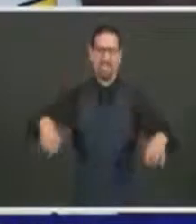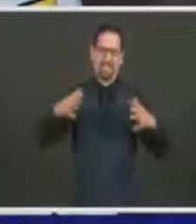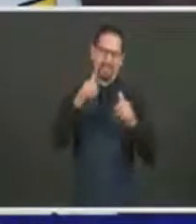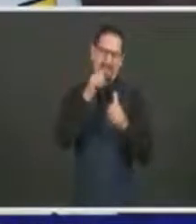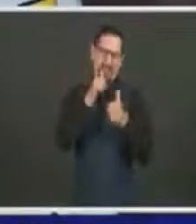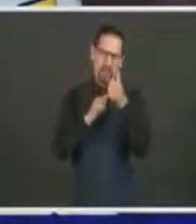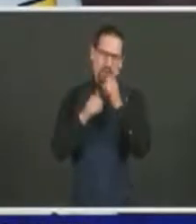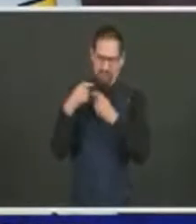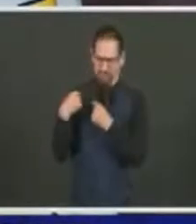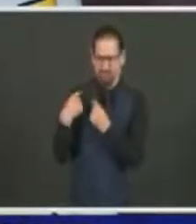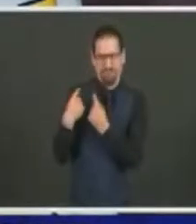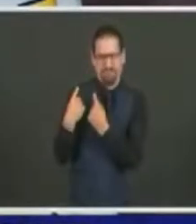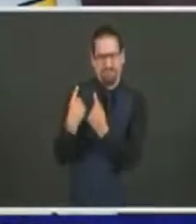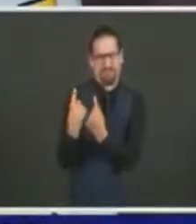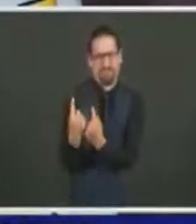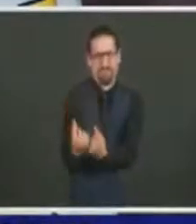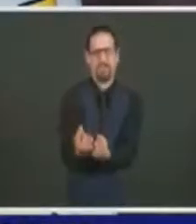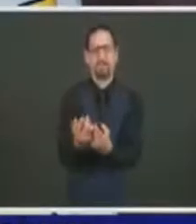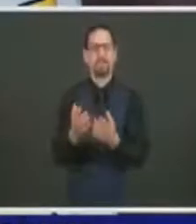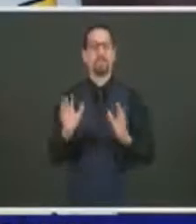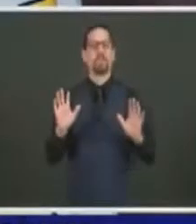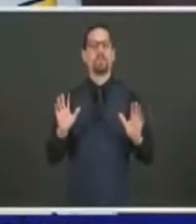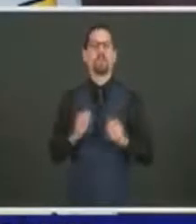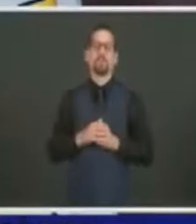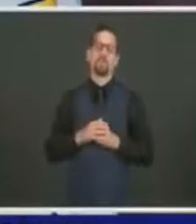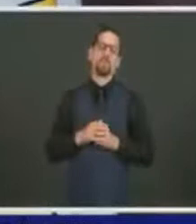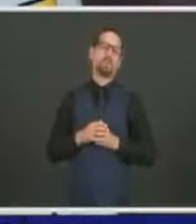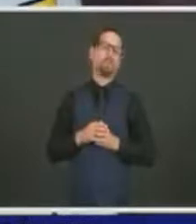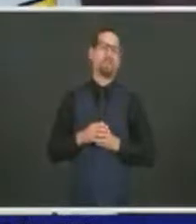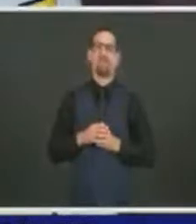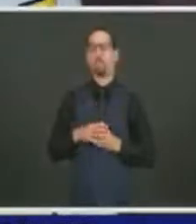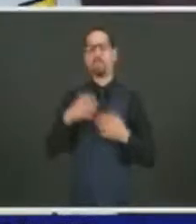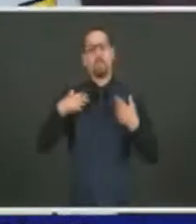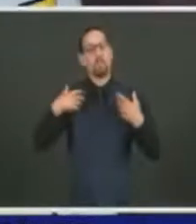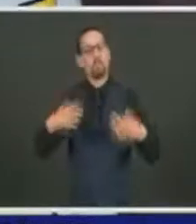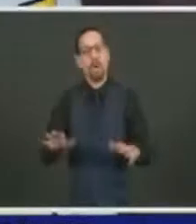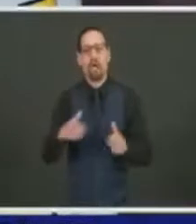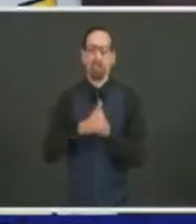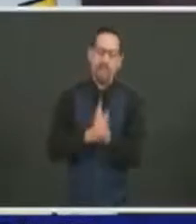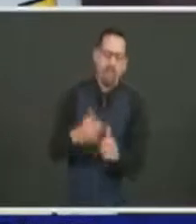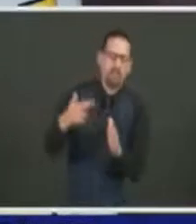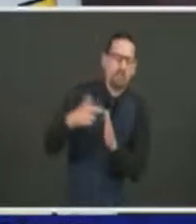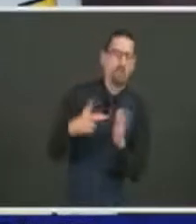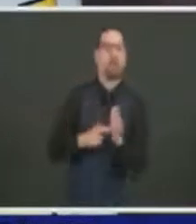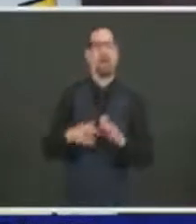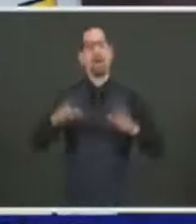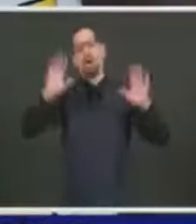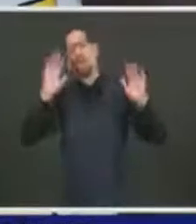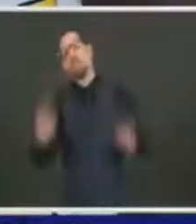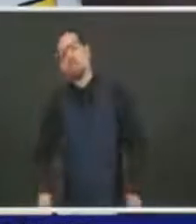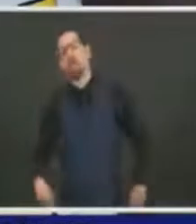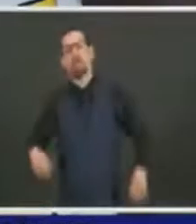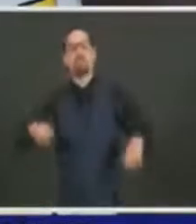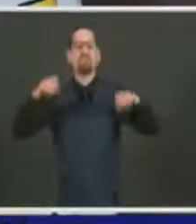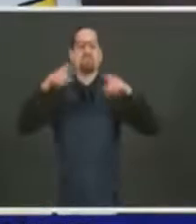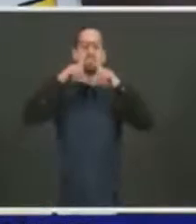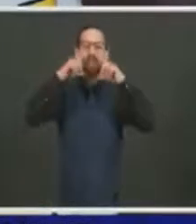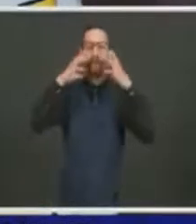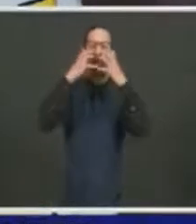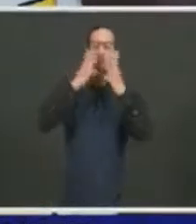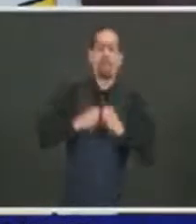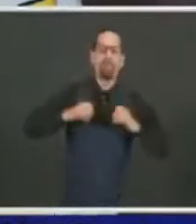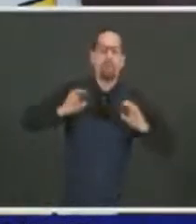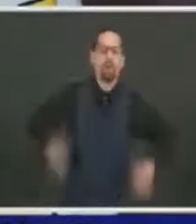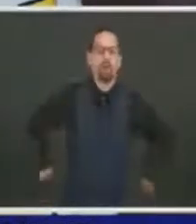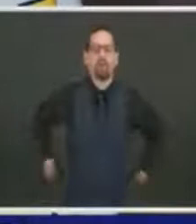who says, I don't feel like following the rules, I don't feel like wearing my mask, I don't care, I'm